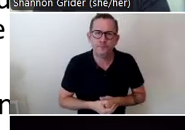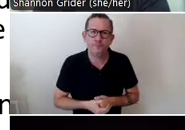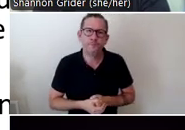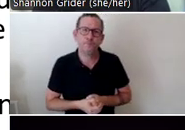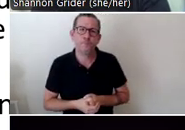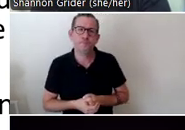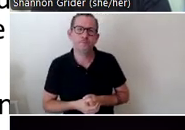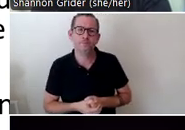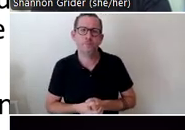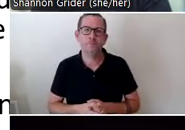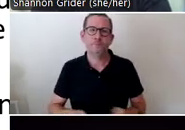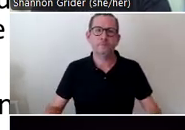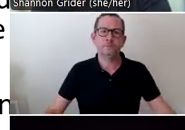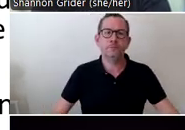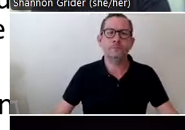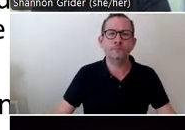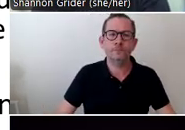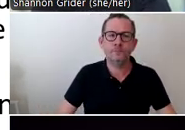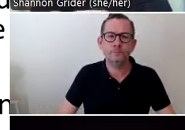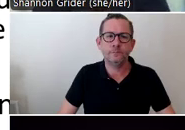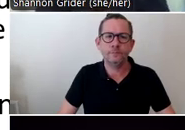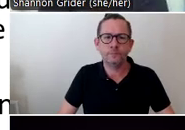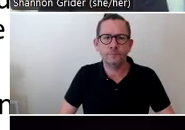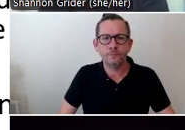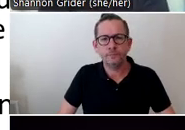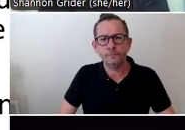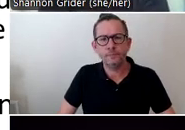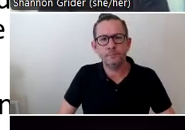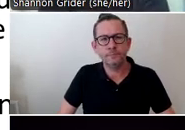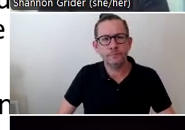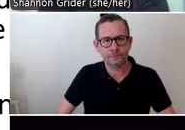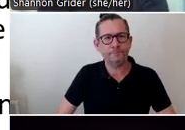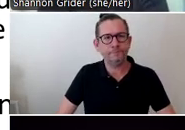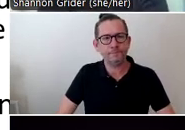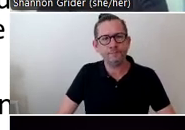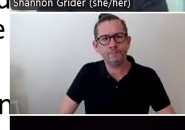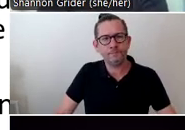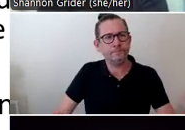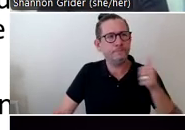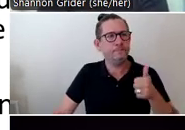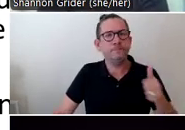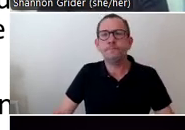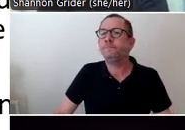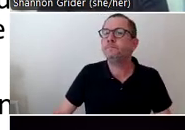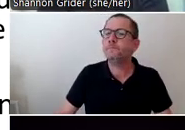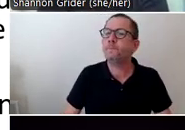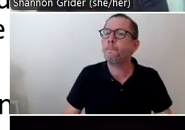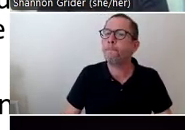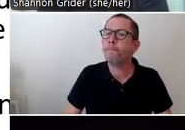if you need to, but this talks about more of the video relay service, VRS.